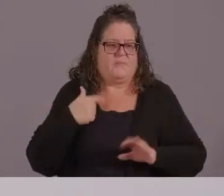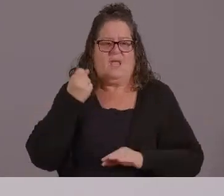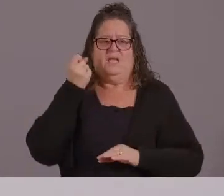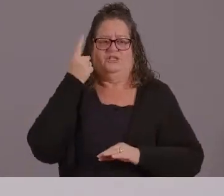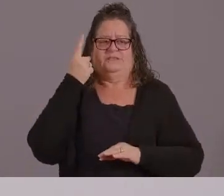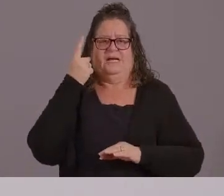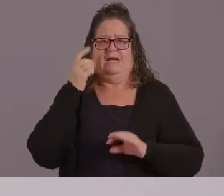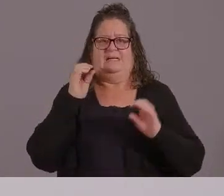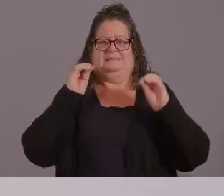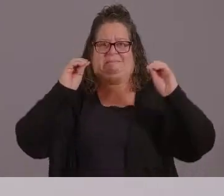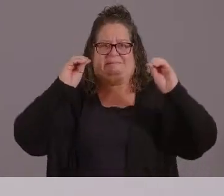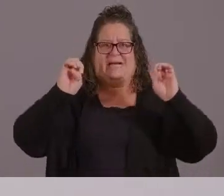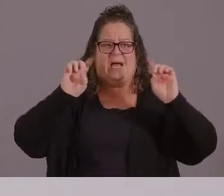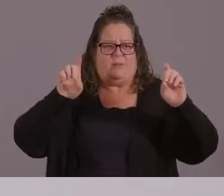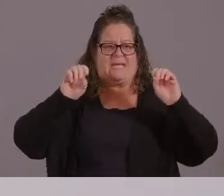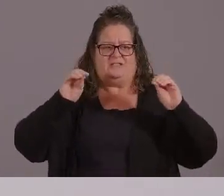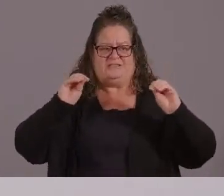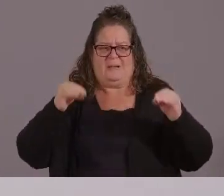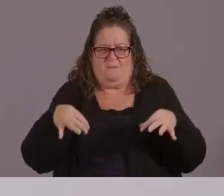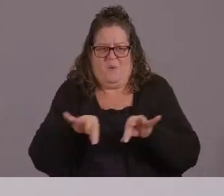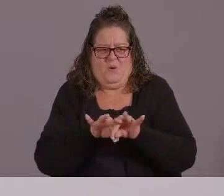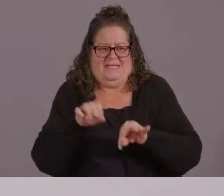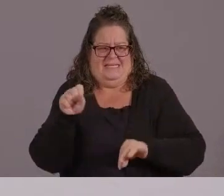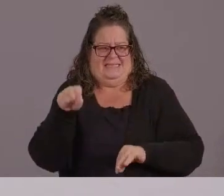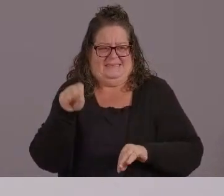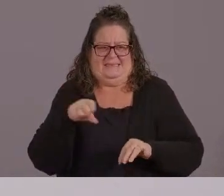weren't being